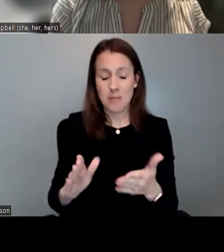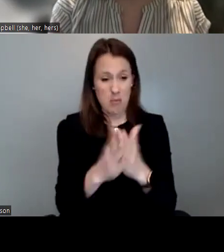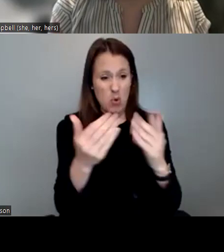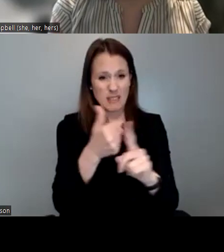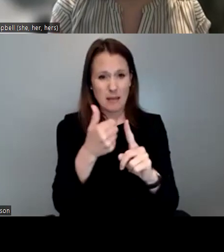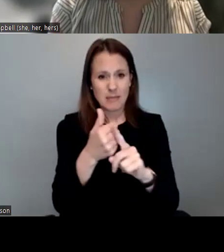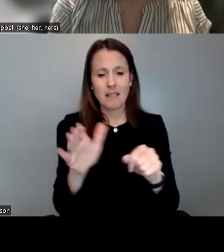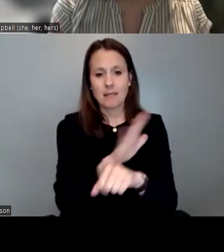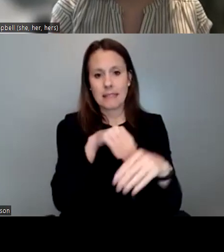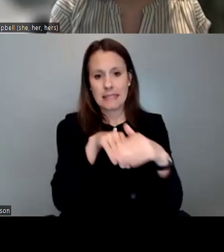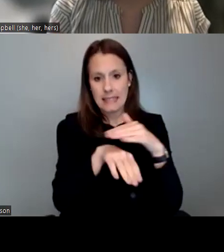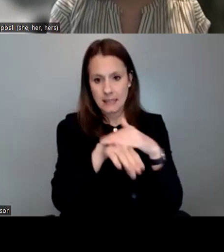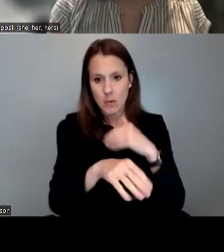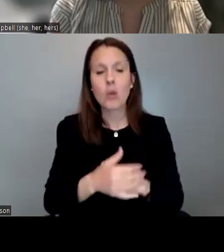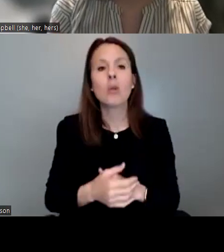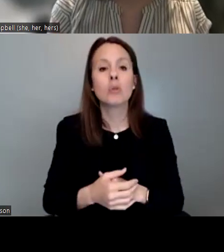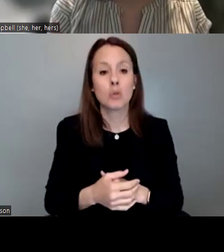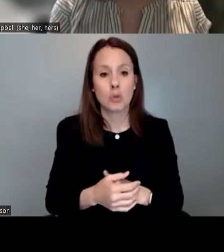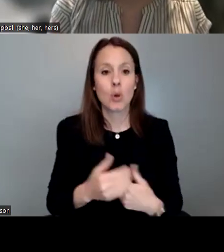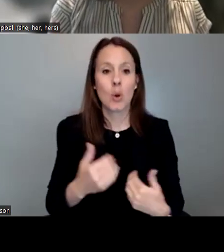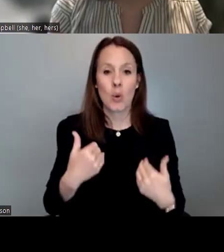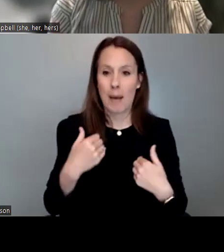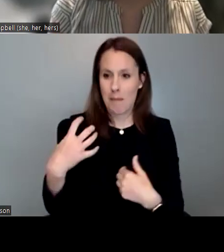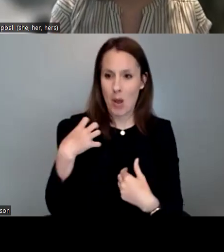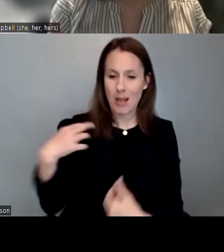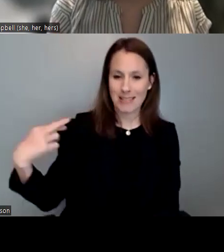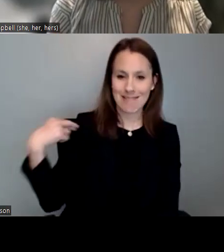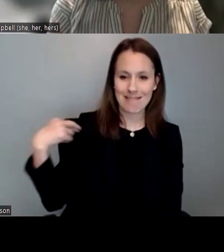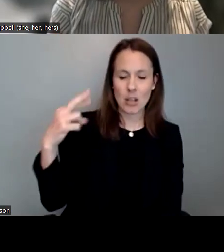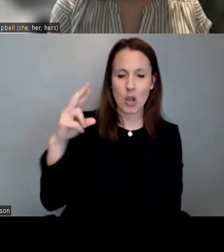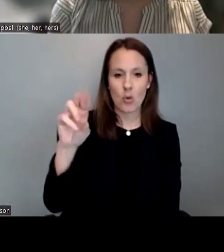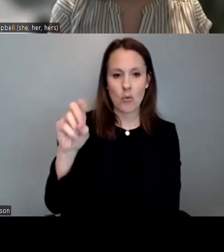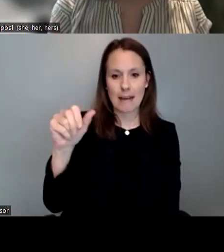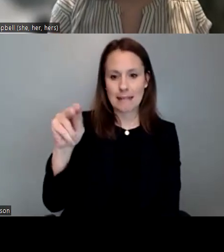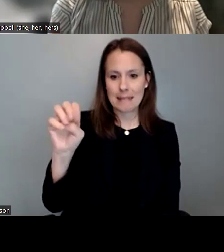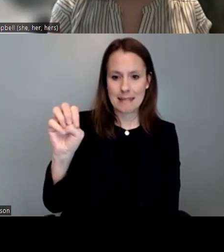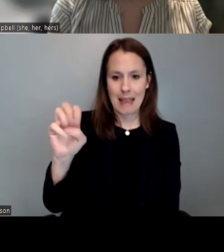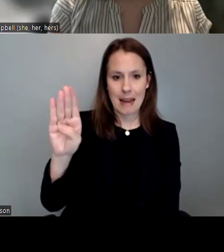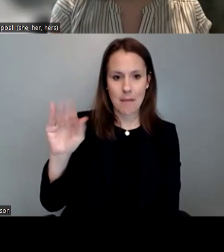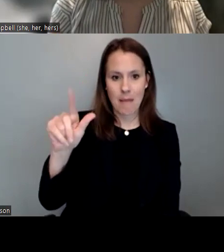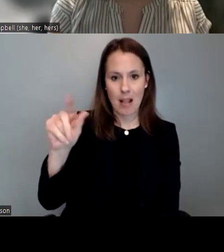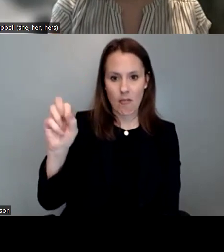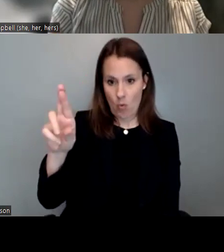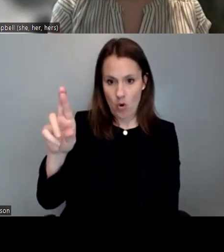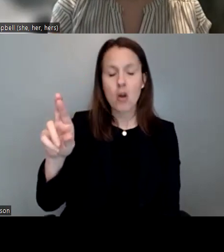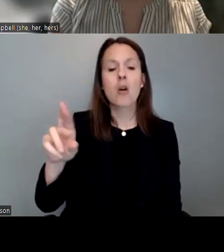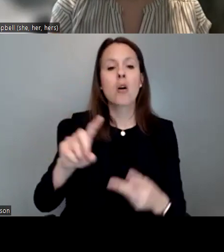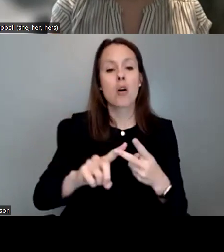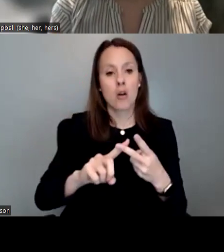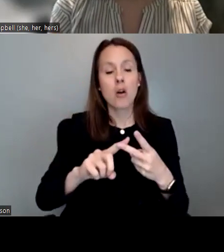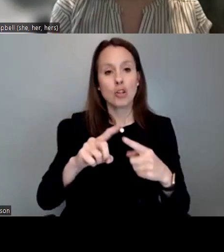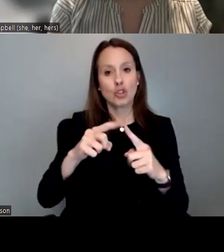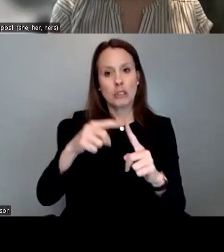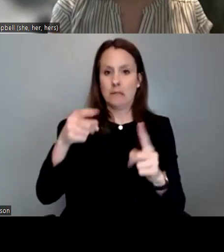the guidance and supervision of Roxanne Balfour, Director of Michigan Department of Education Low Incidence